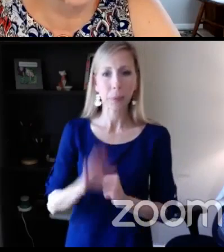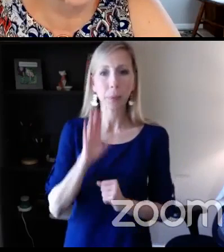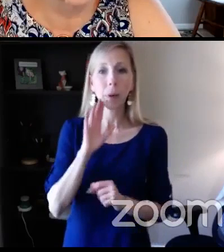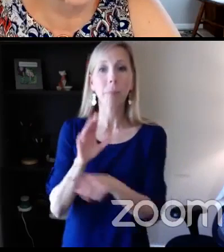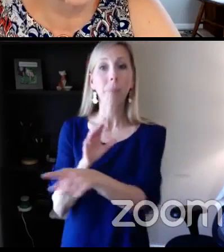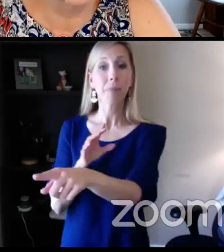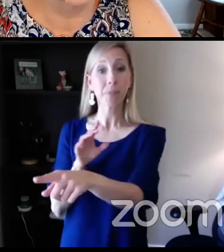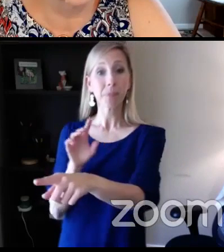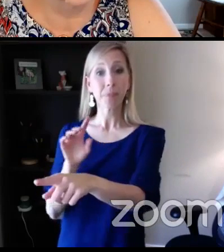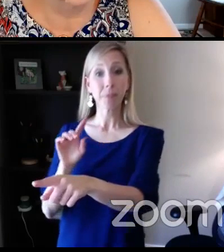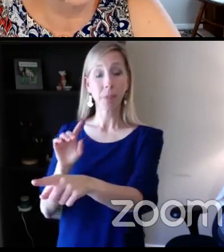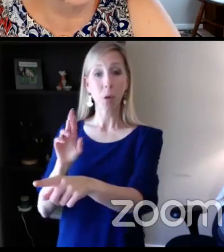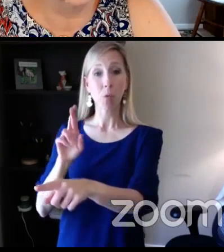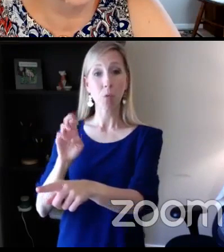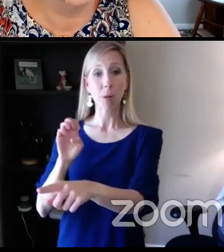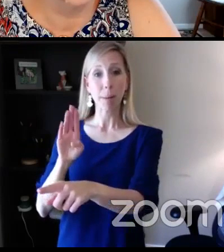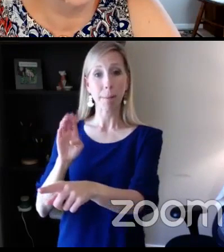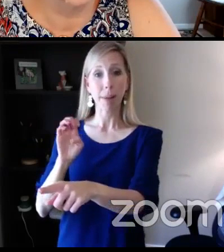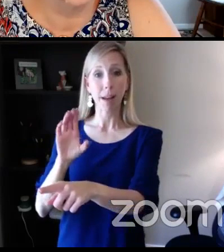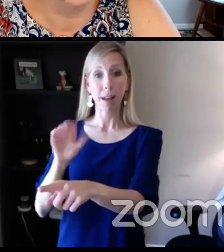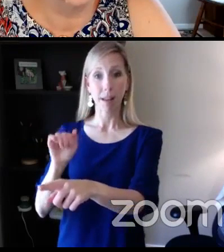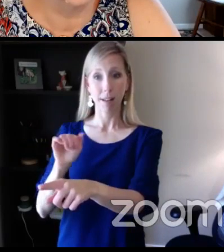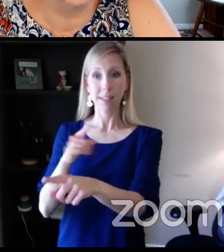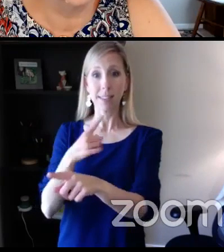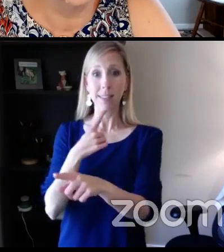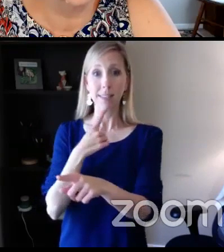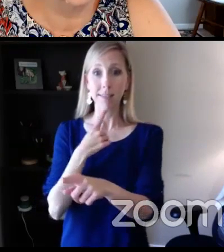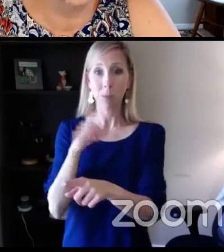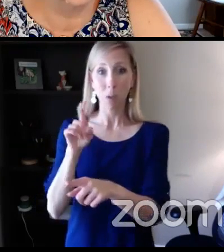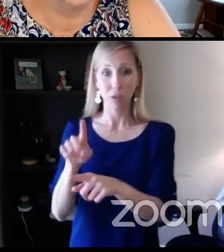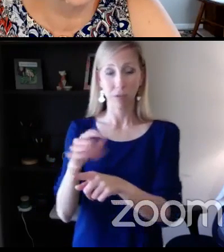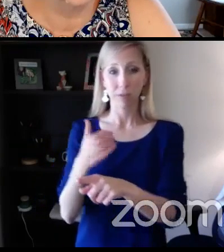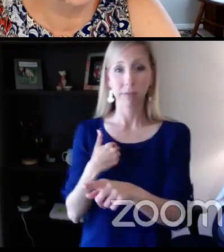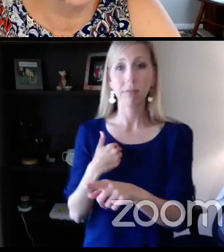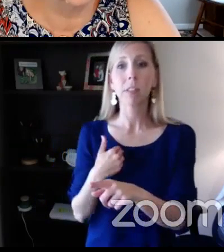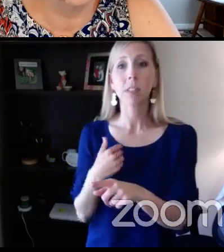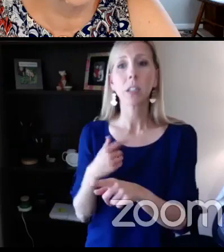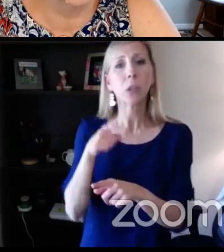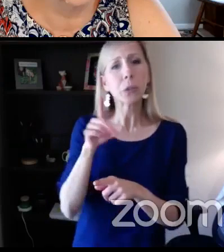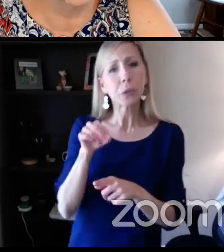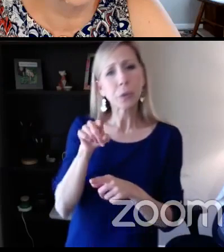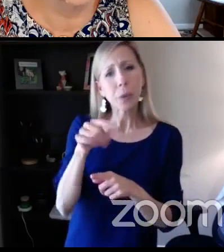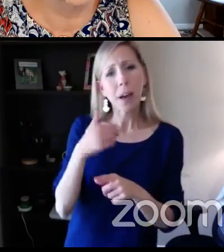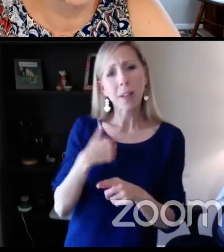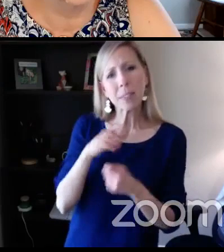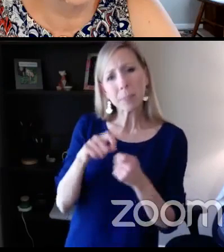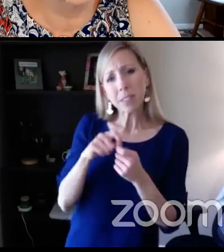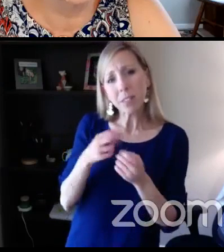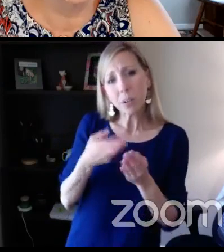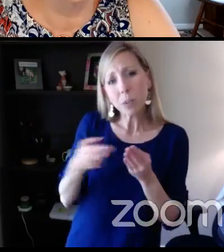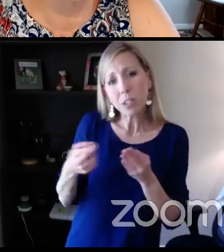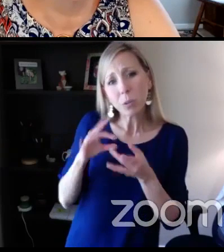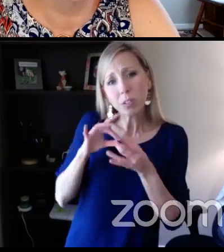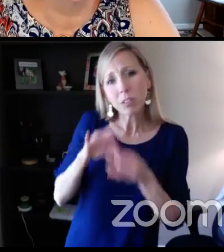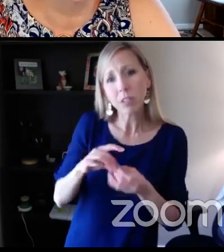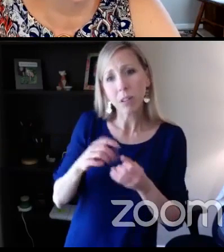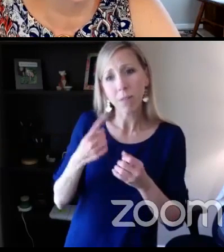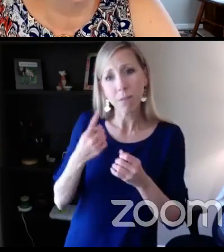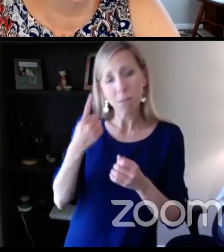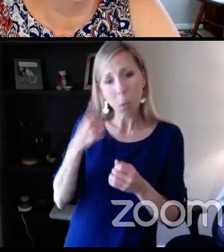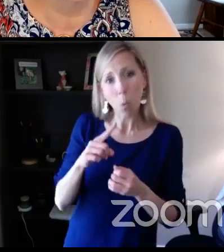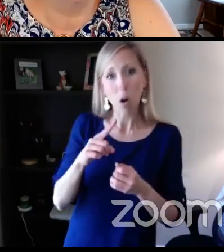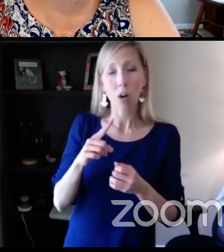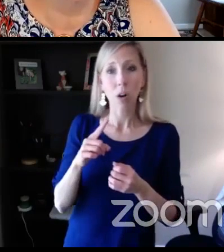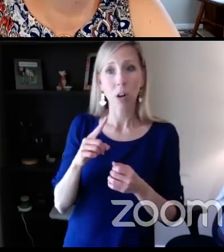question on Facebook from Rebecca. Do you provide resources for specific areas in Texas or, for example, East Texas?